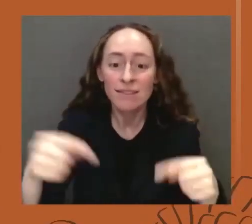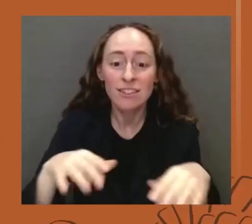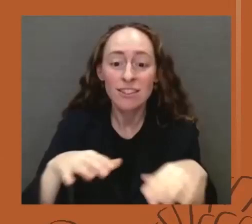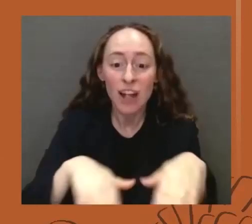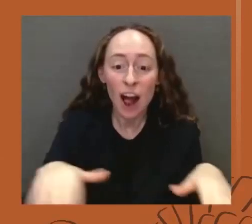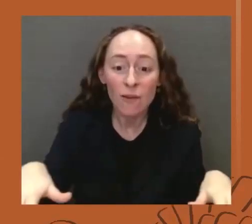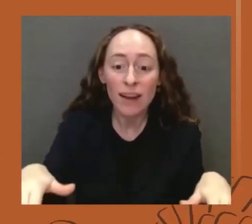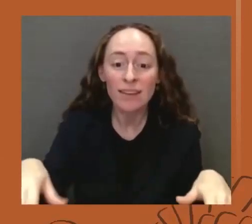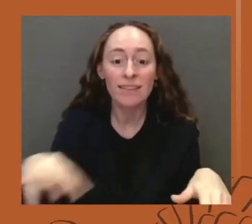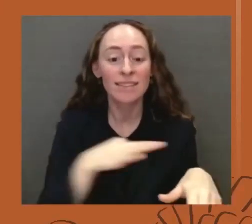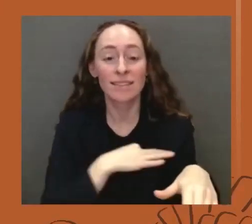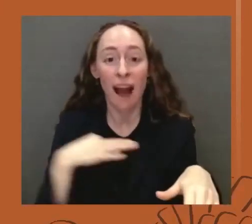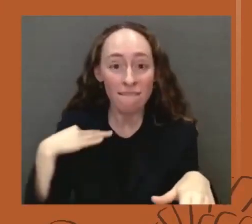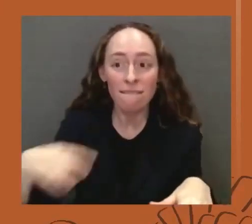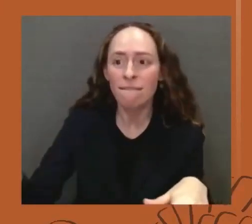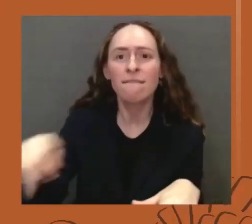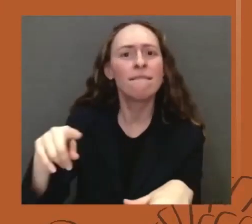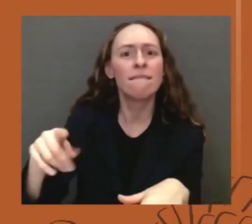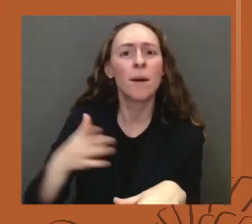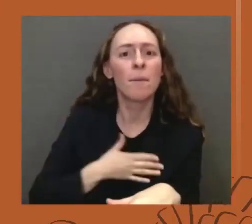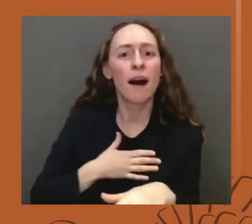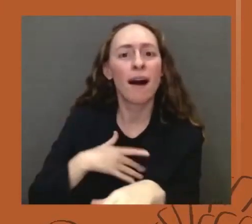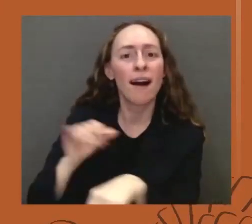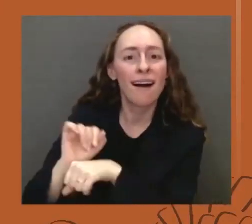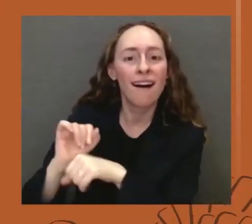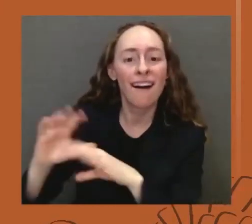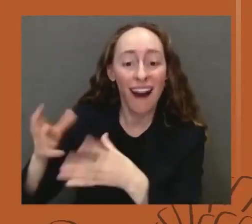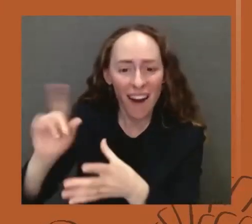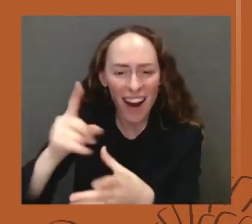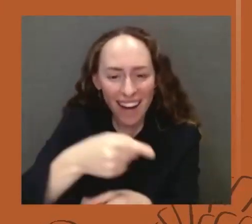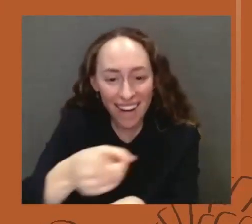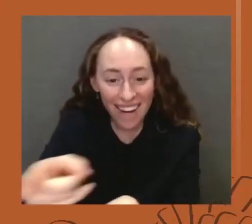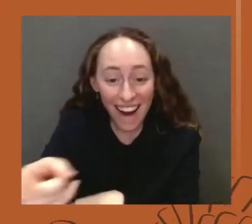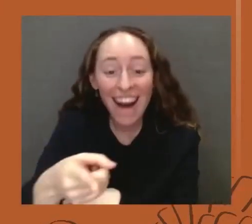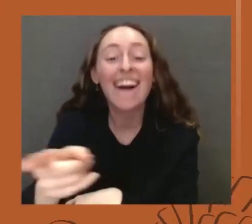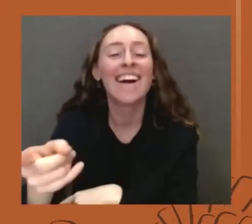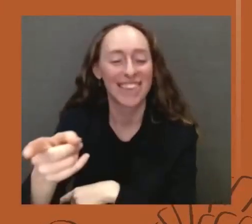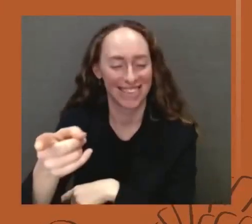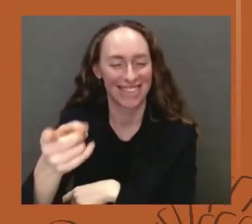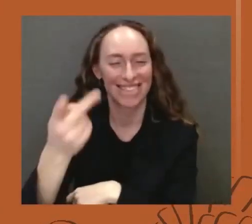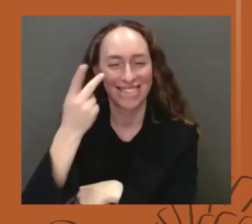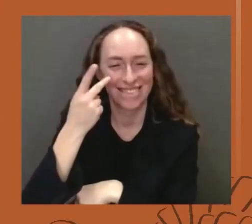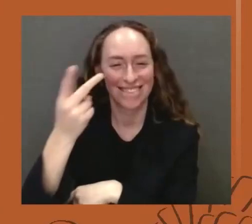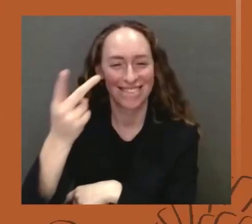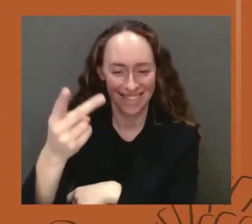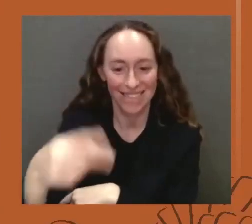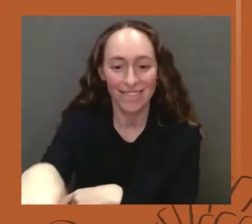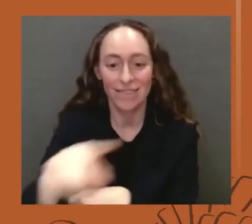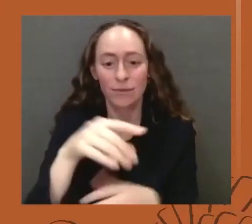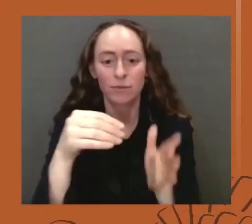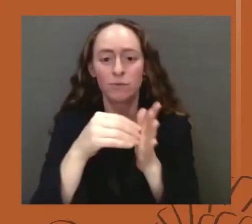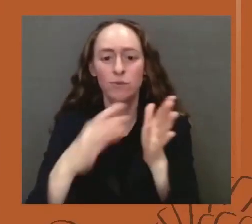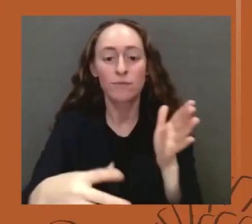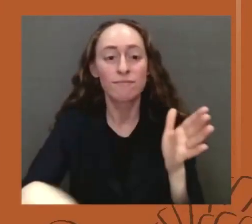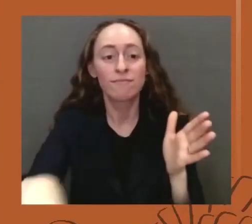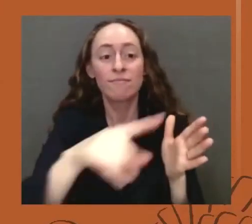Hey. All right. Students from Washington Elliott Hine Middle School.